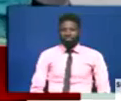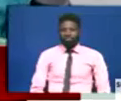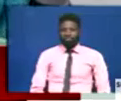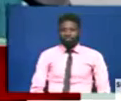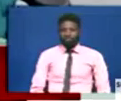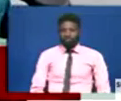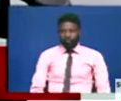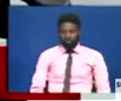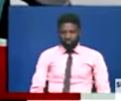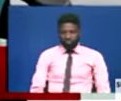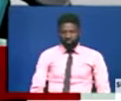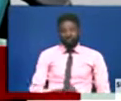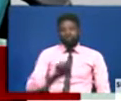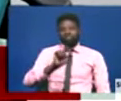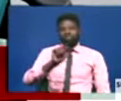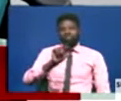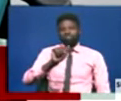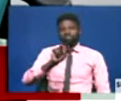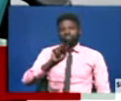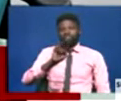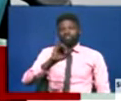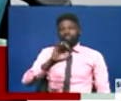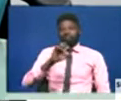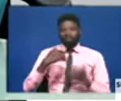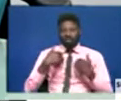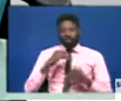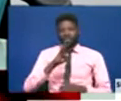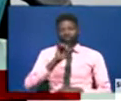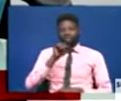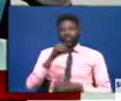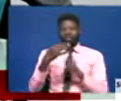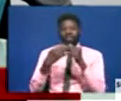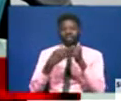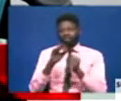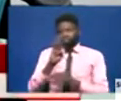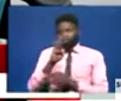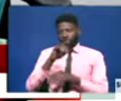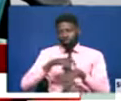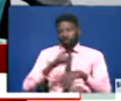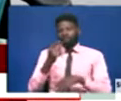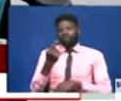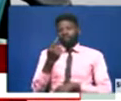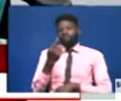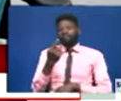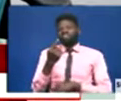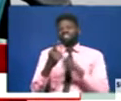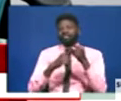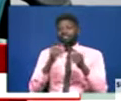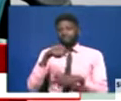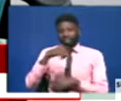Shortly, Stanbic Holding made a 4.8 billion shillings during the first 6 months of this year,